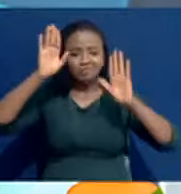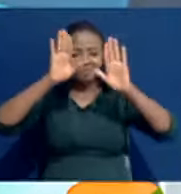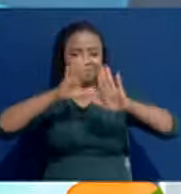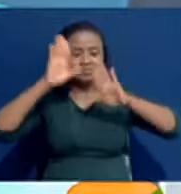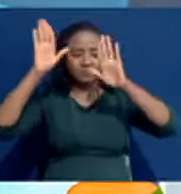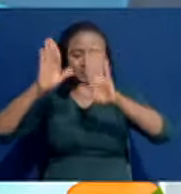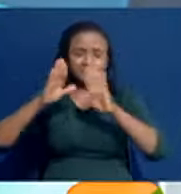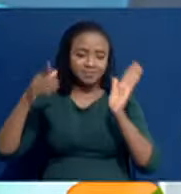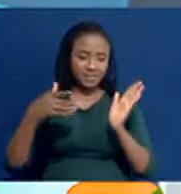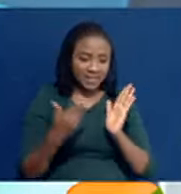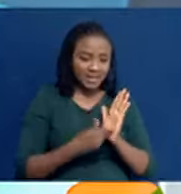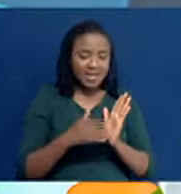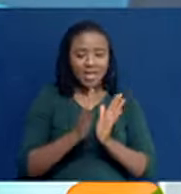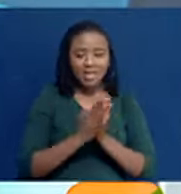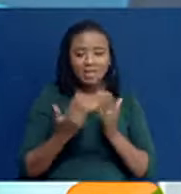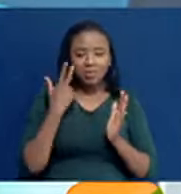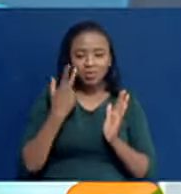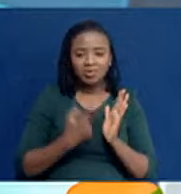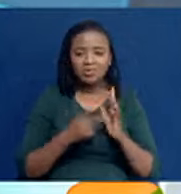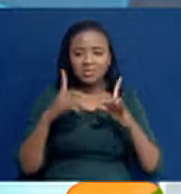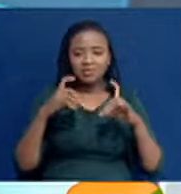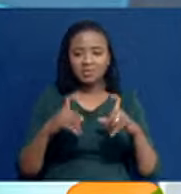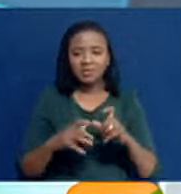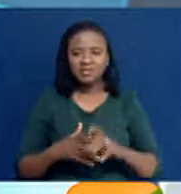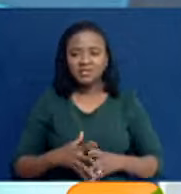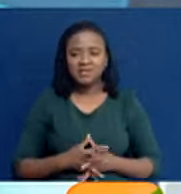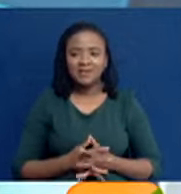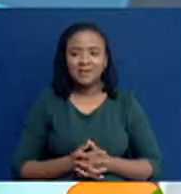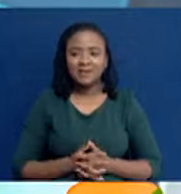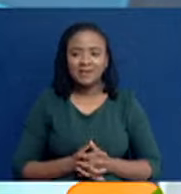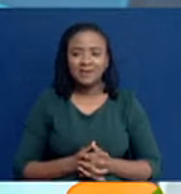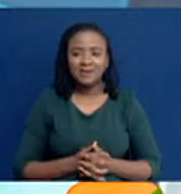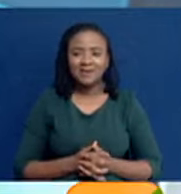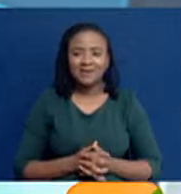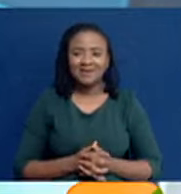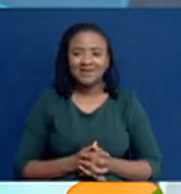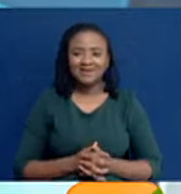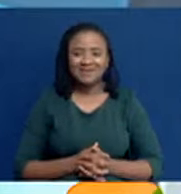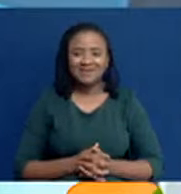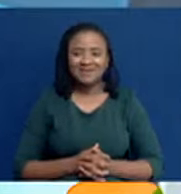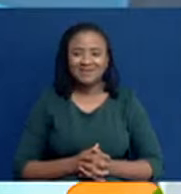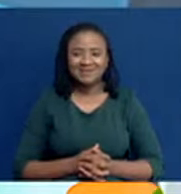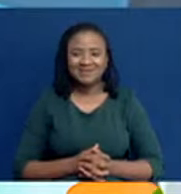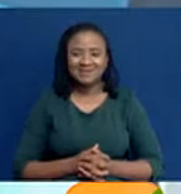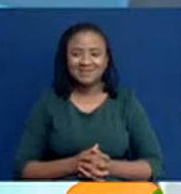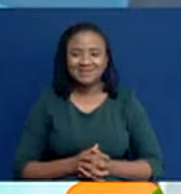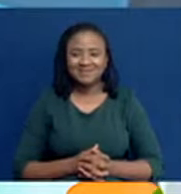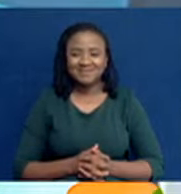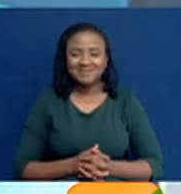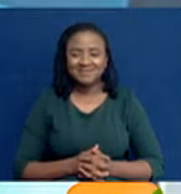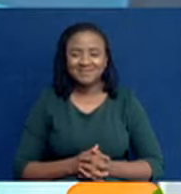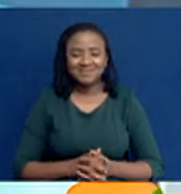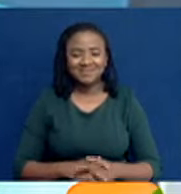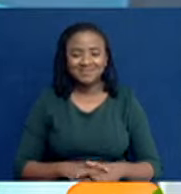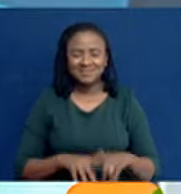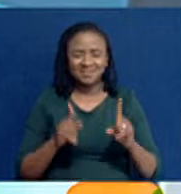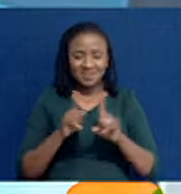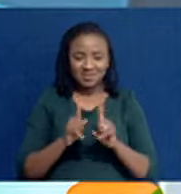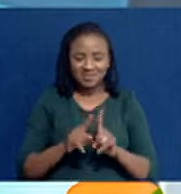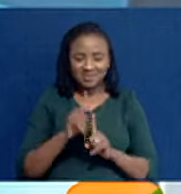with the microphone campaigning for me. I'm raising my, yeah. And a lady even